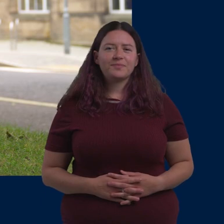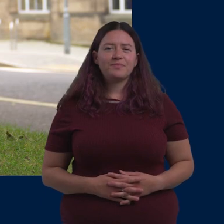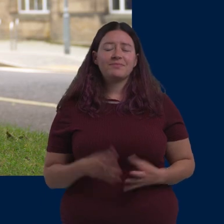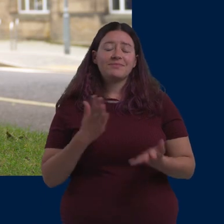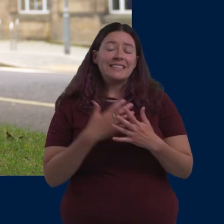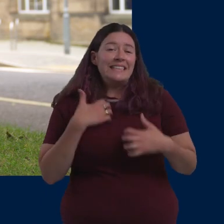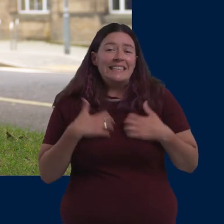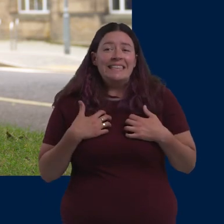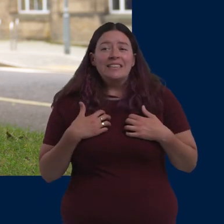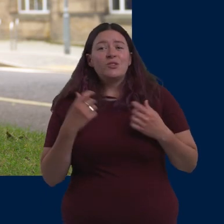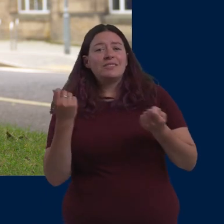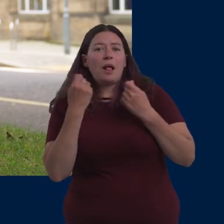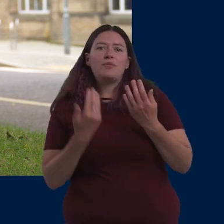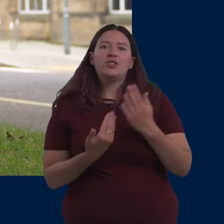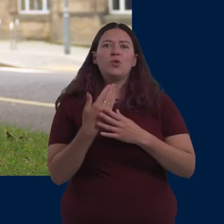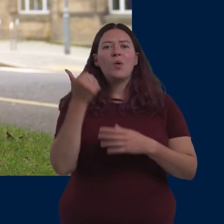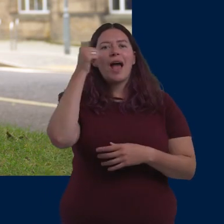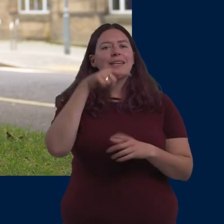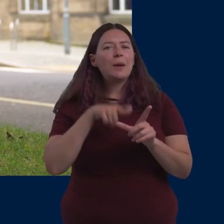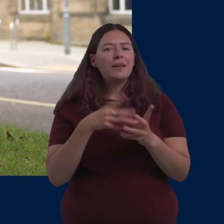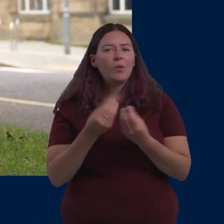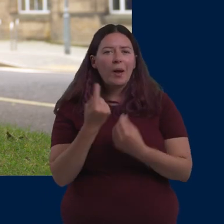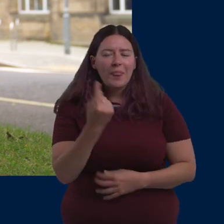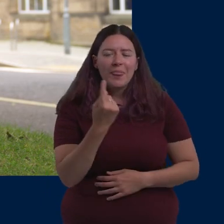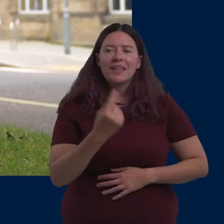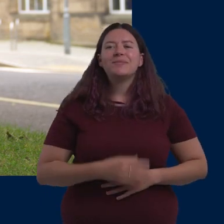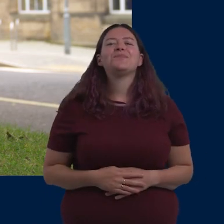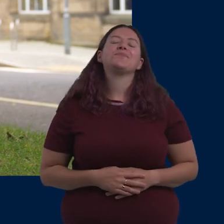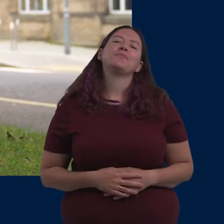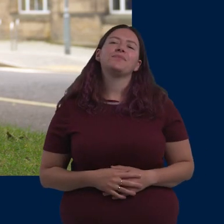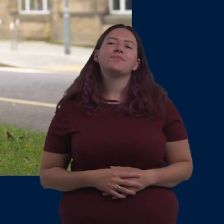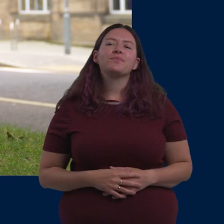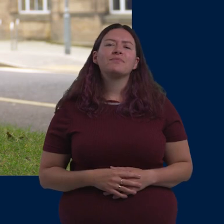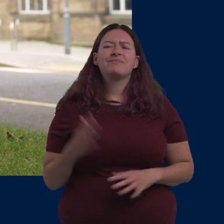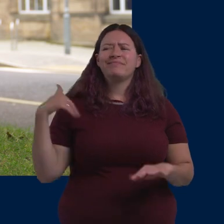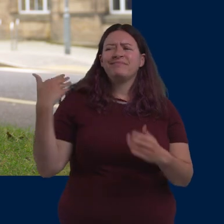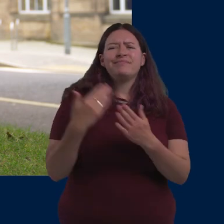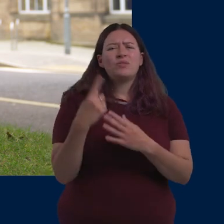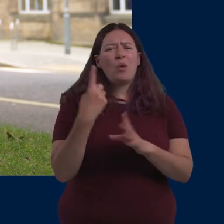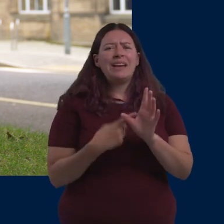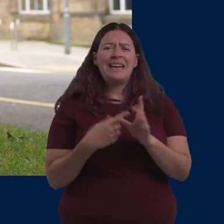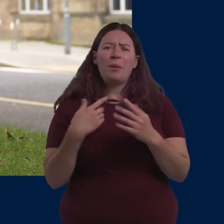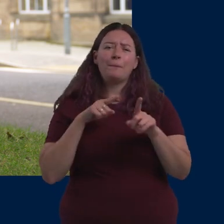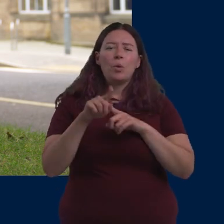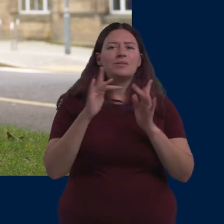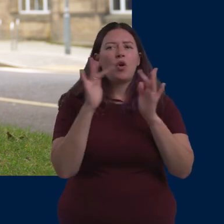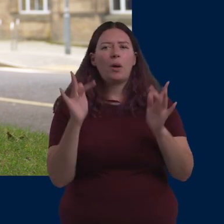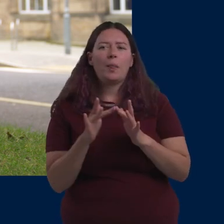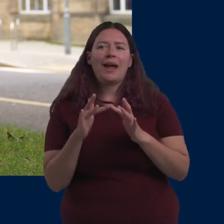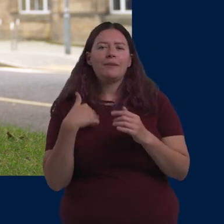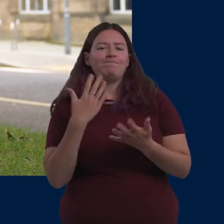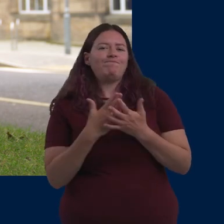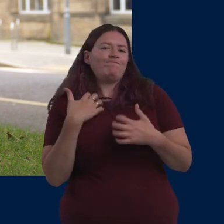I am really looking forward to celebrating the start of a new academic year with you. After a year that's been primarily digital, I'm looking forward to